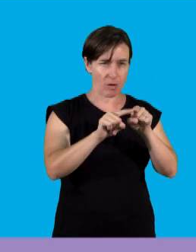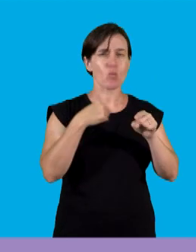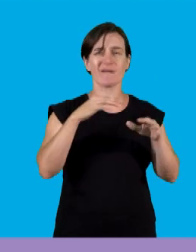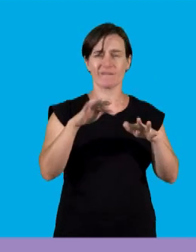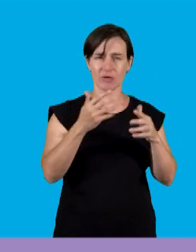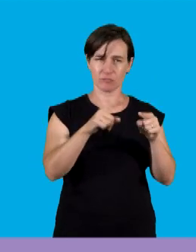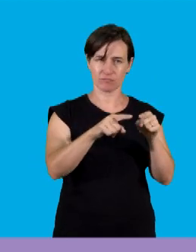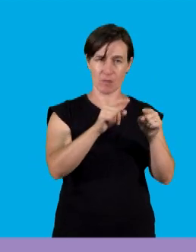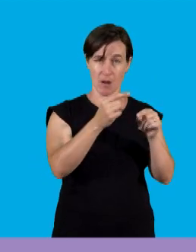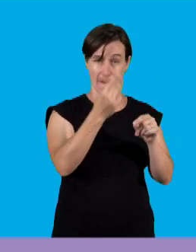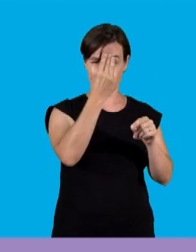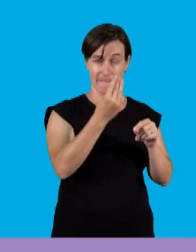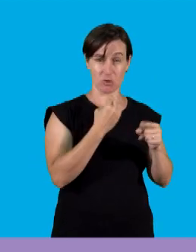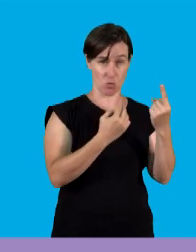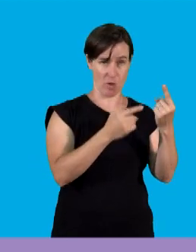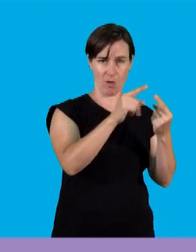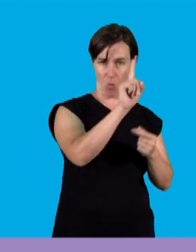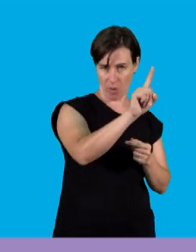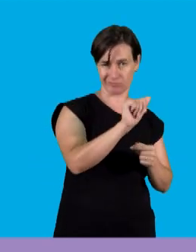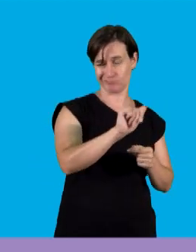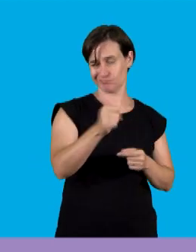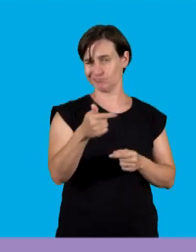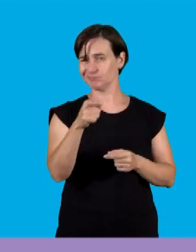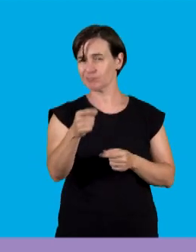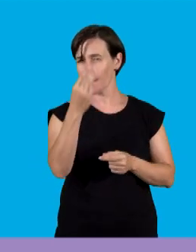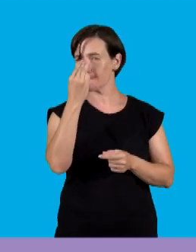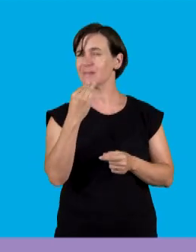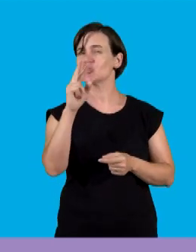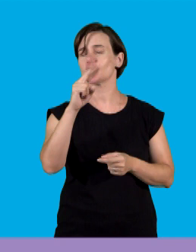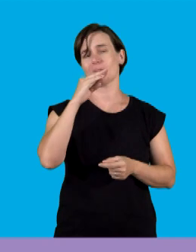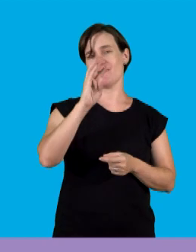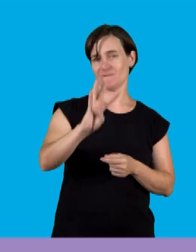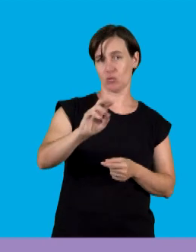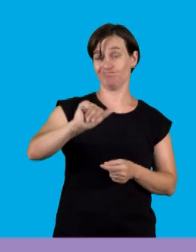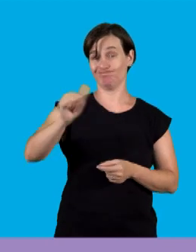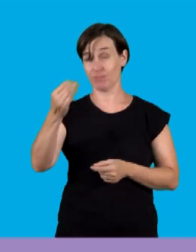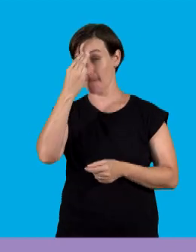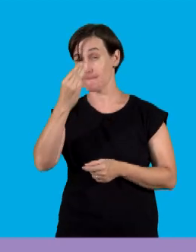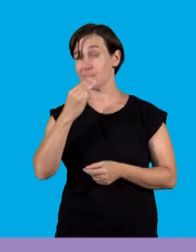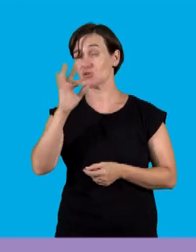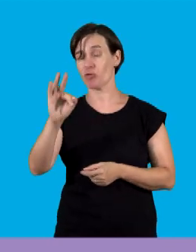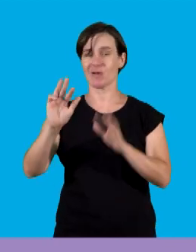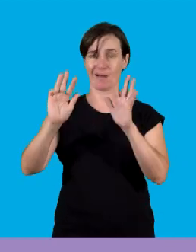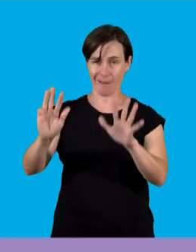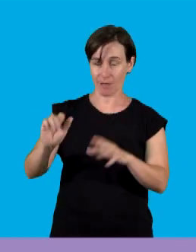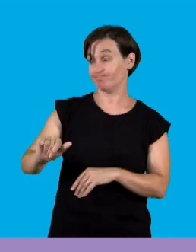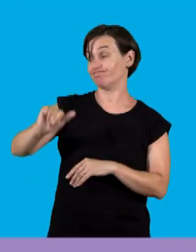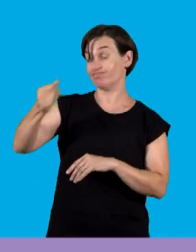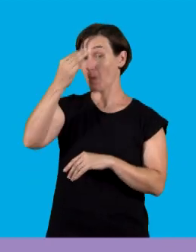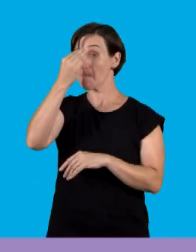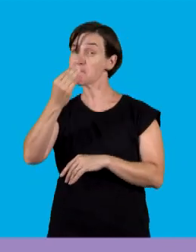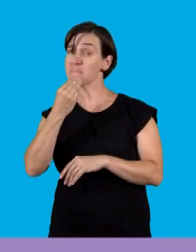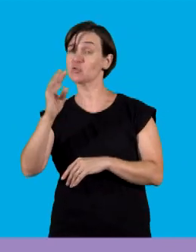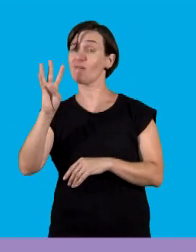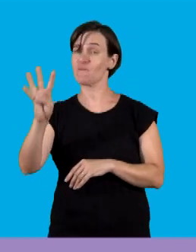the number of blocks. In the first figure we had 1 block, in the second figure we had 4 blocks, and in the third figure we had 9